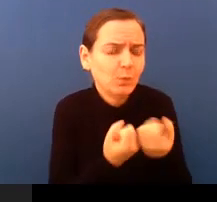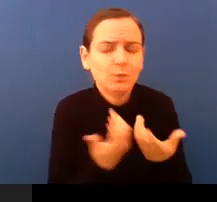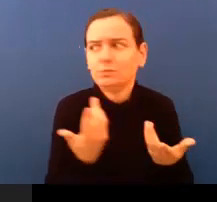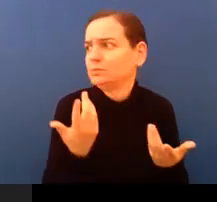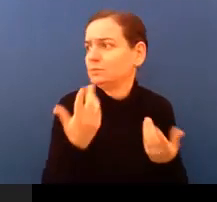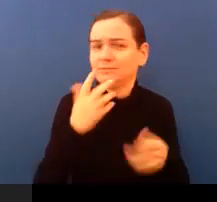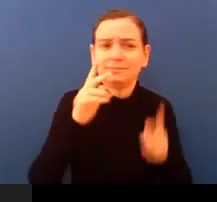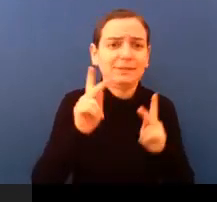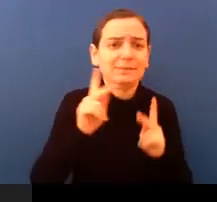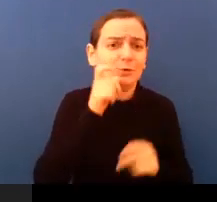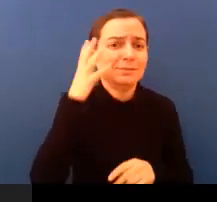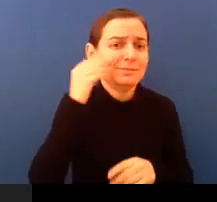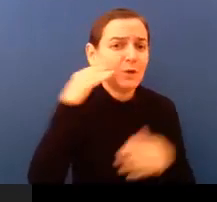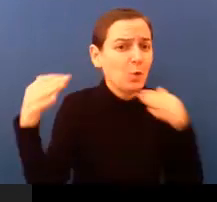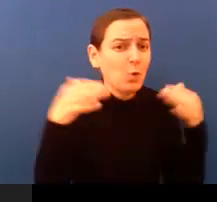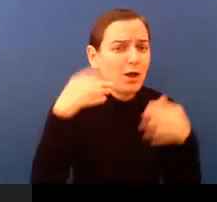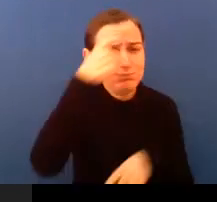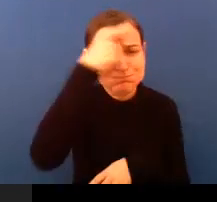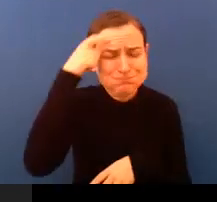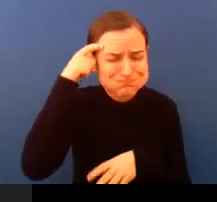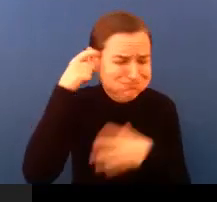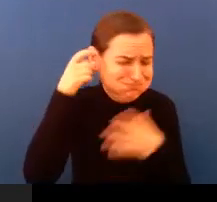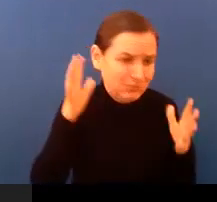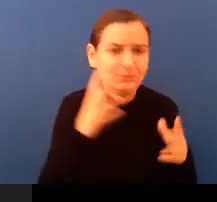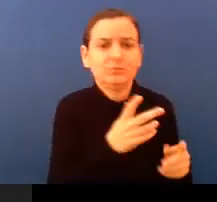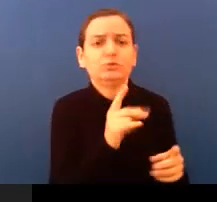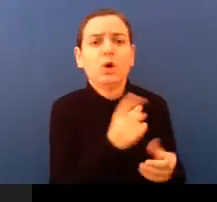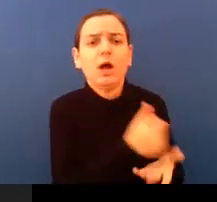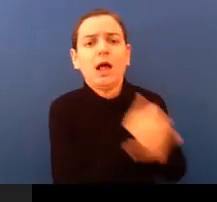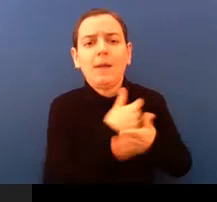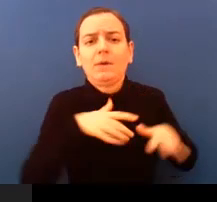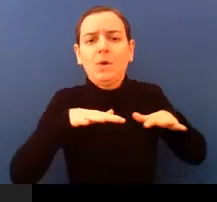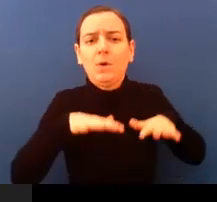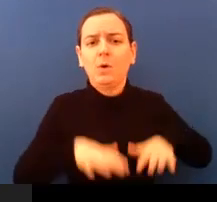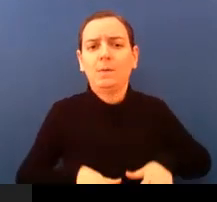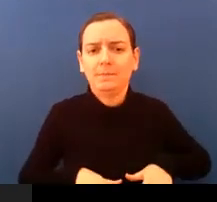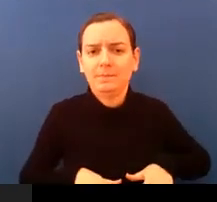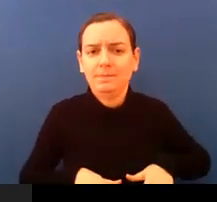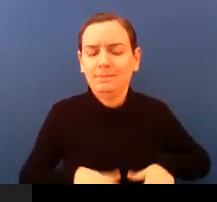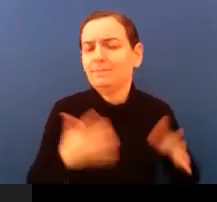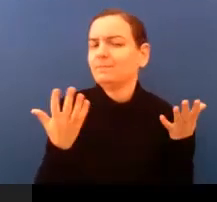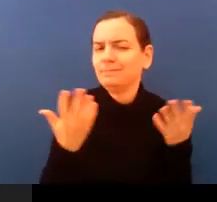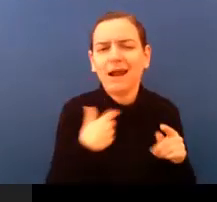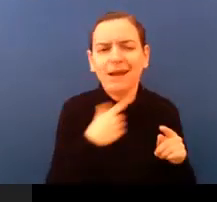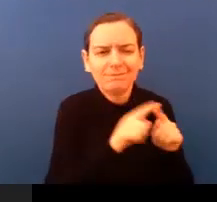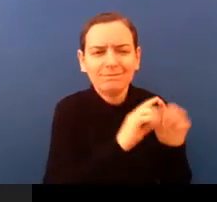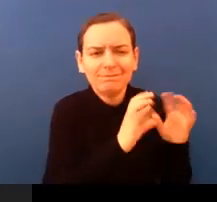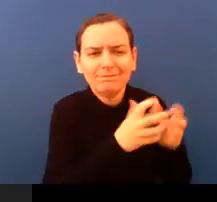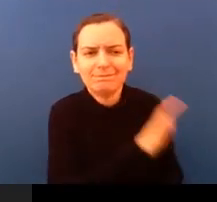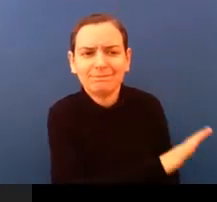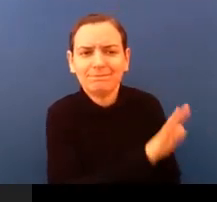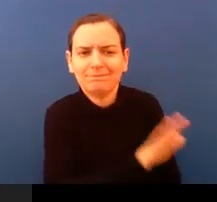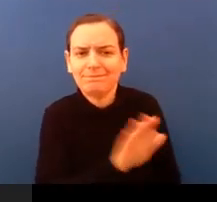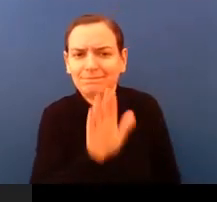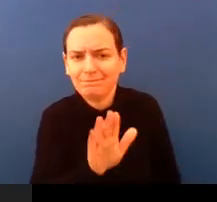that is similar, but therapy dogs, that's not true. There, you can go for more